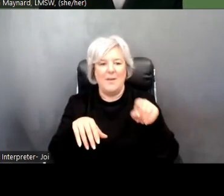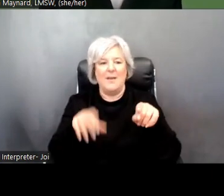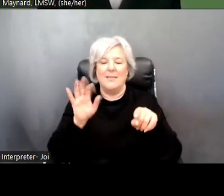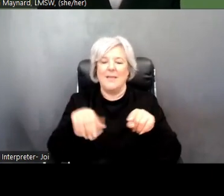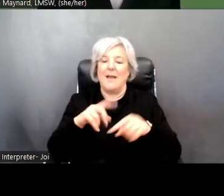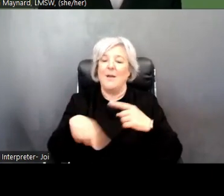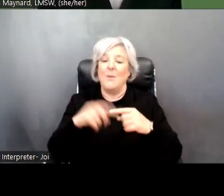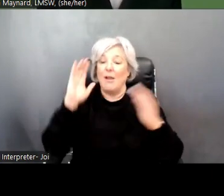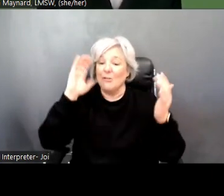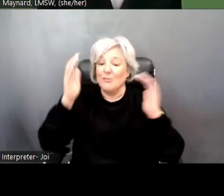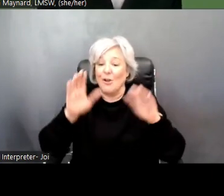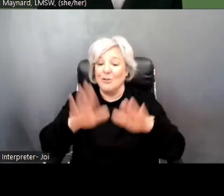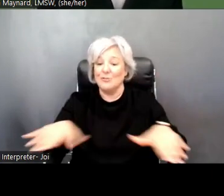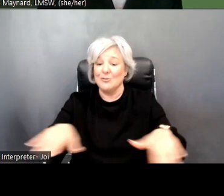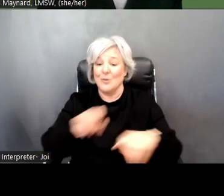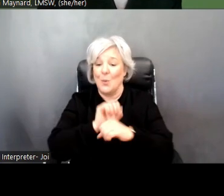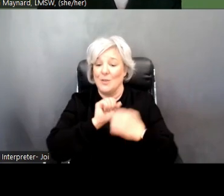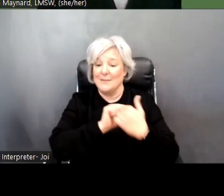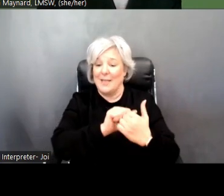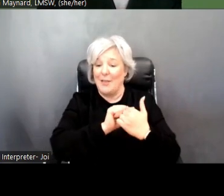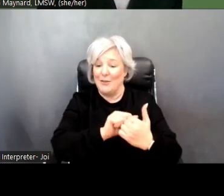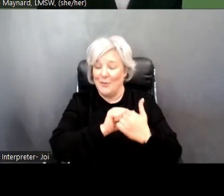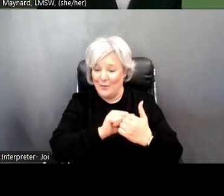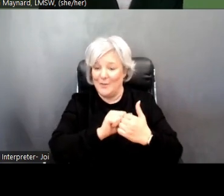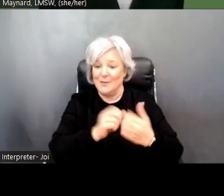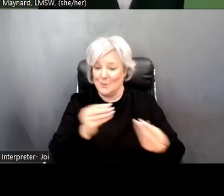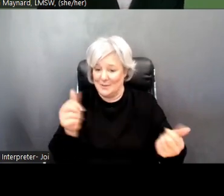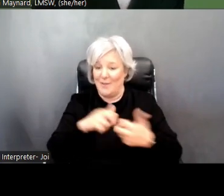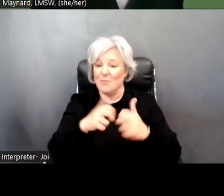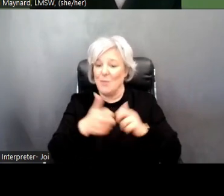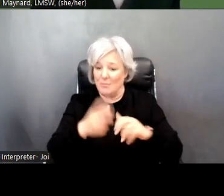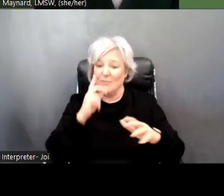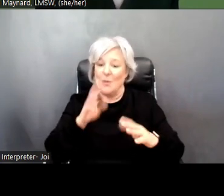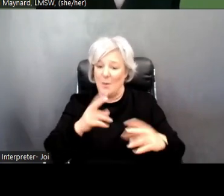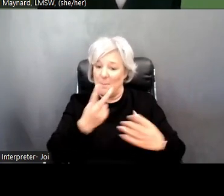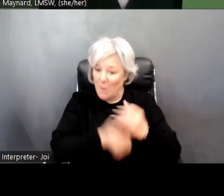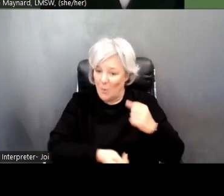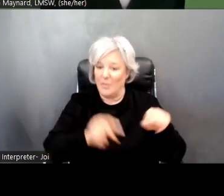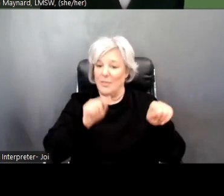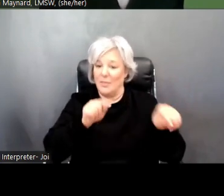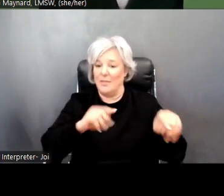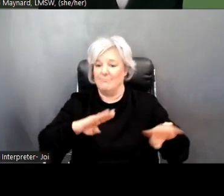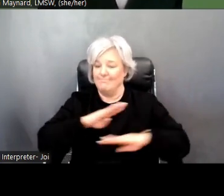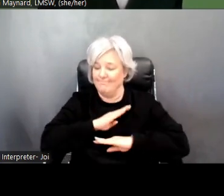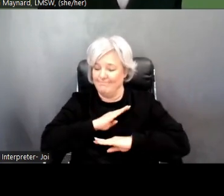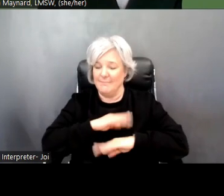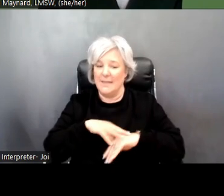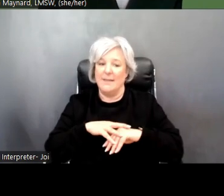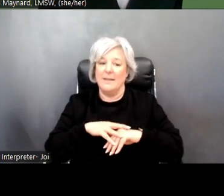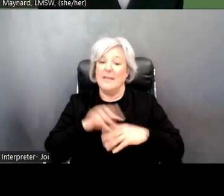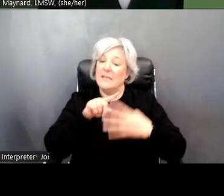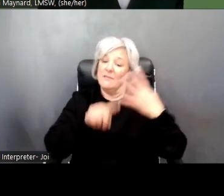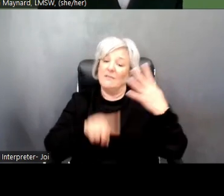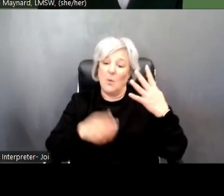and children work together to solve problems in a mutually satisfactory way. It involves about 4 basic